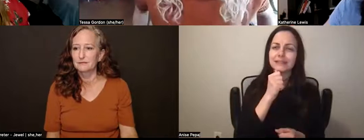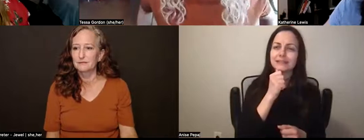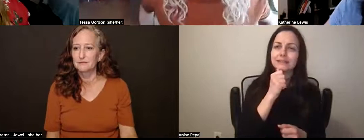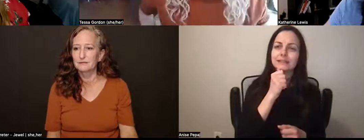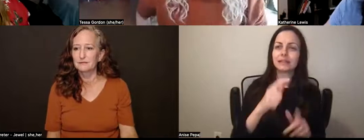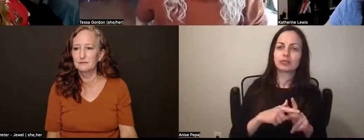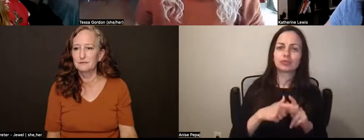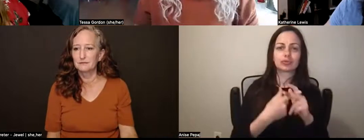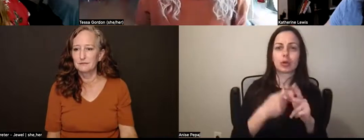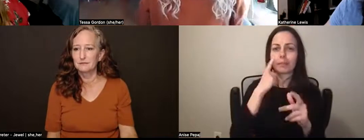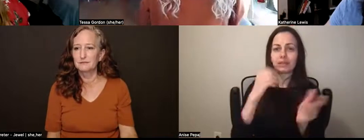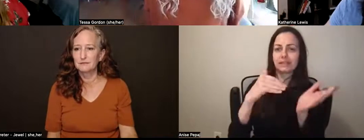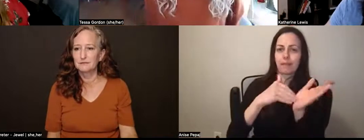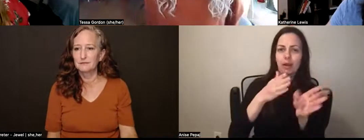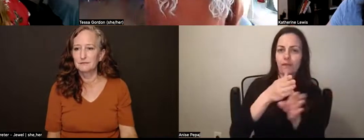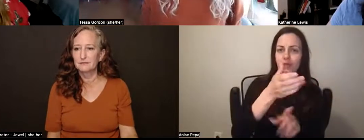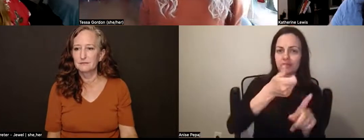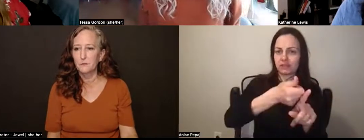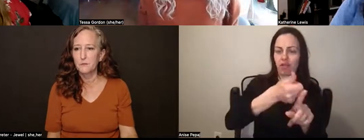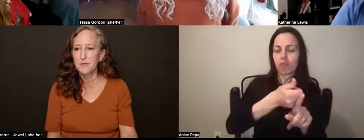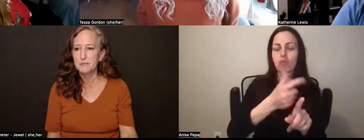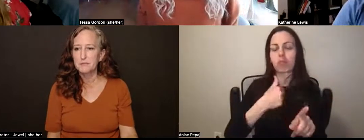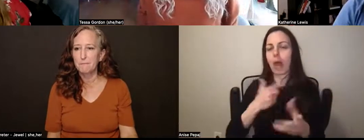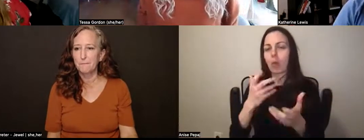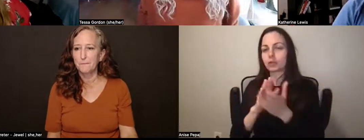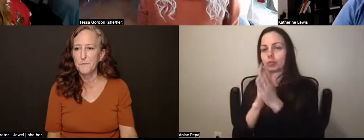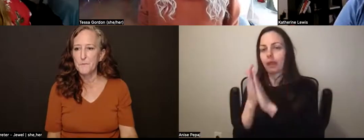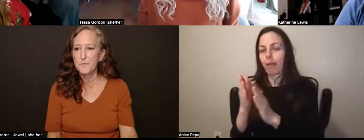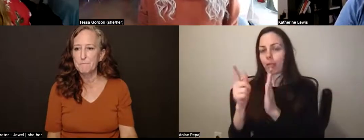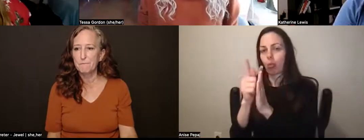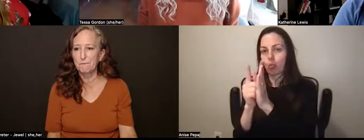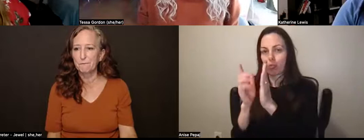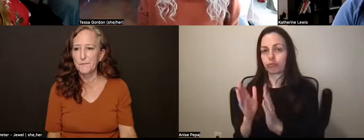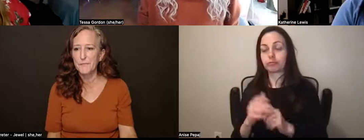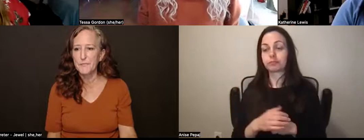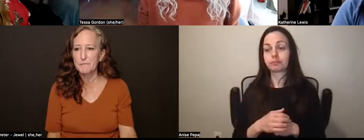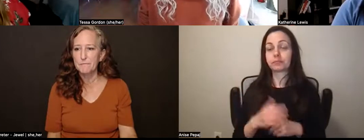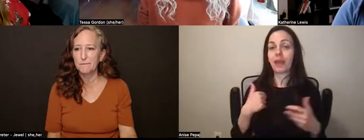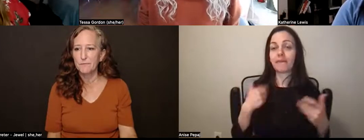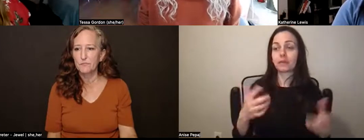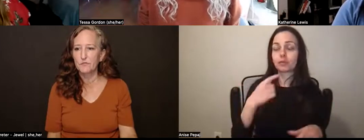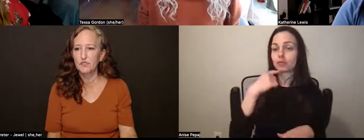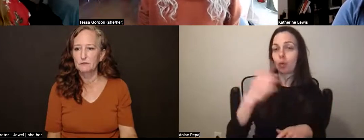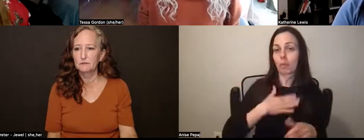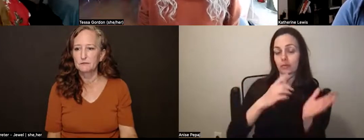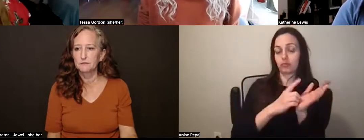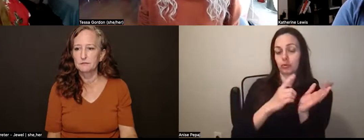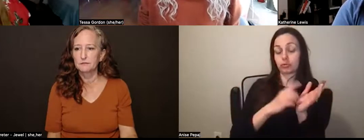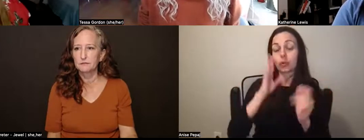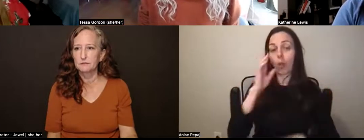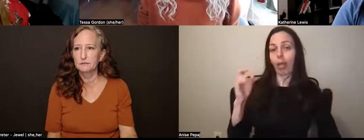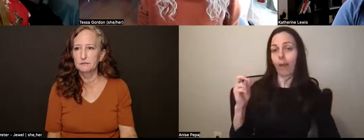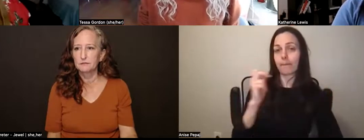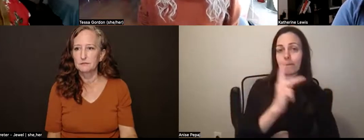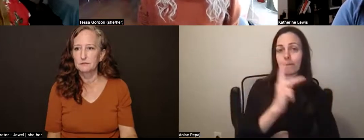of the medical field itself. I actually wanted to be a lawyer. And I had told my doctors that I was going to come back and